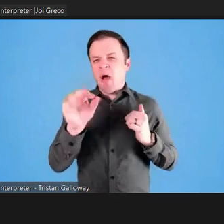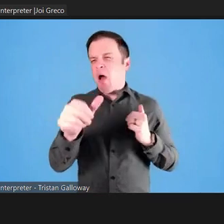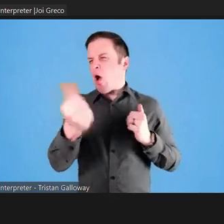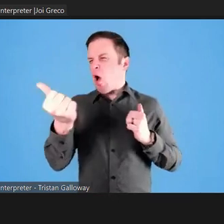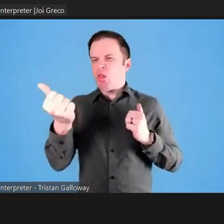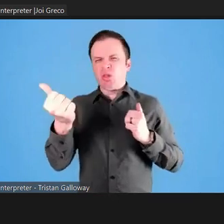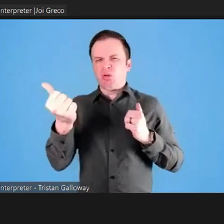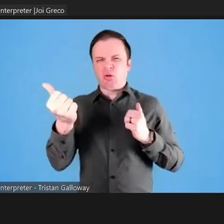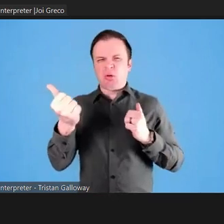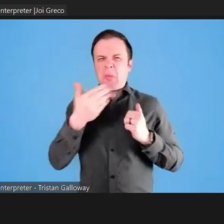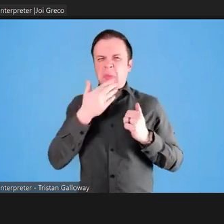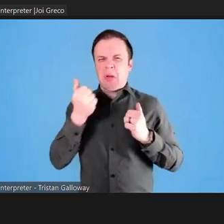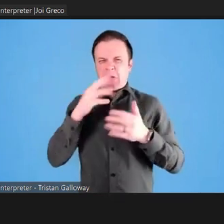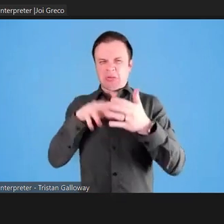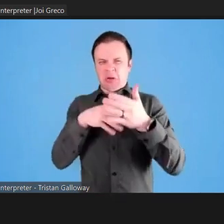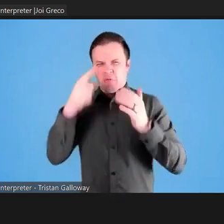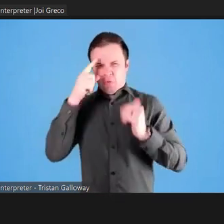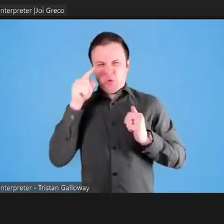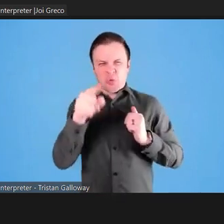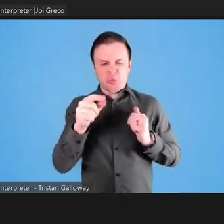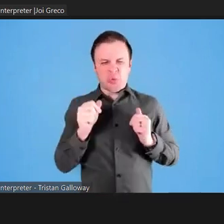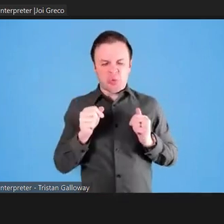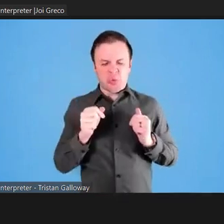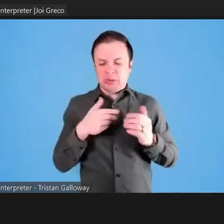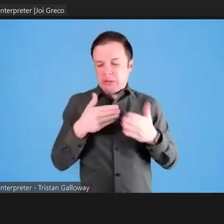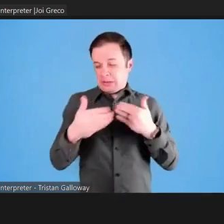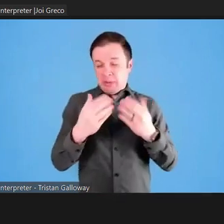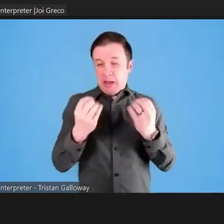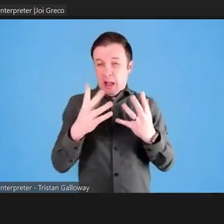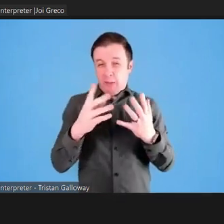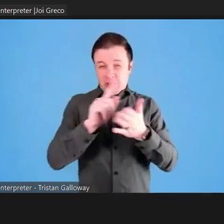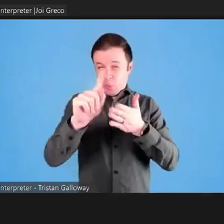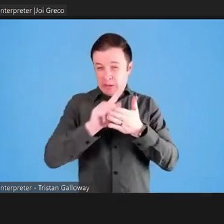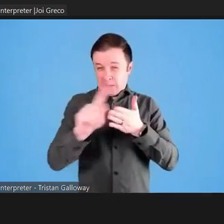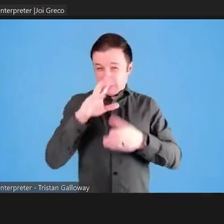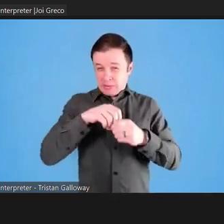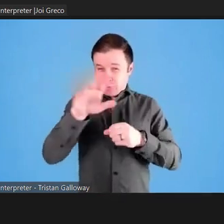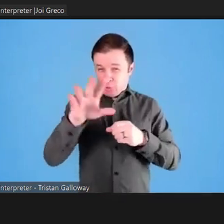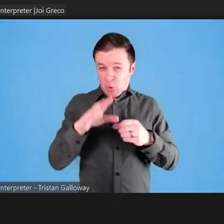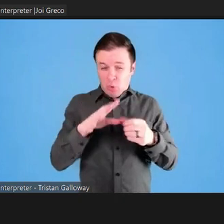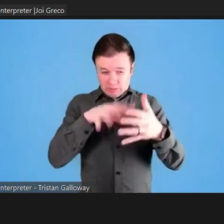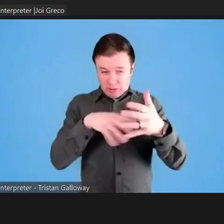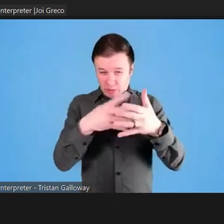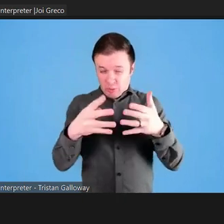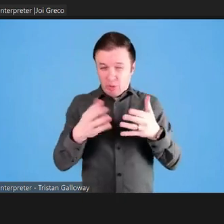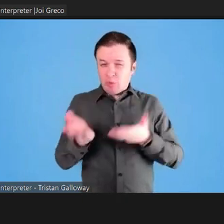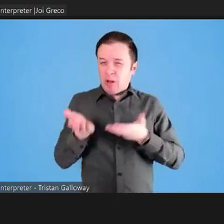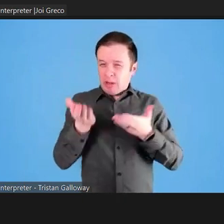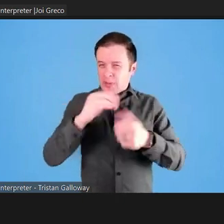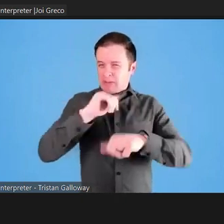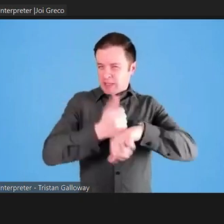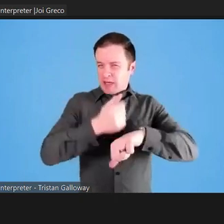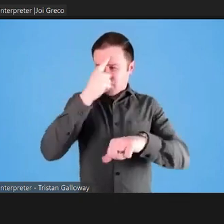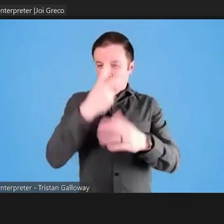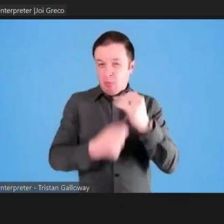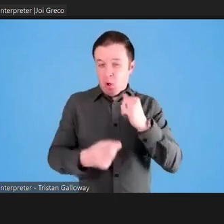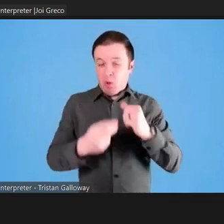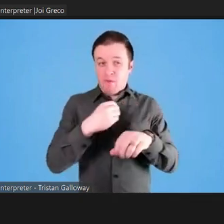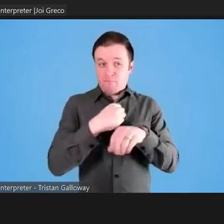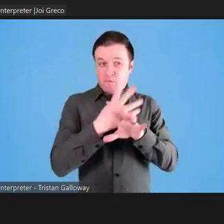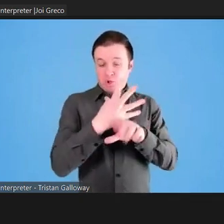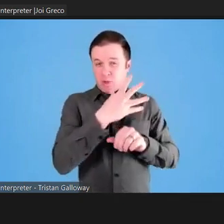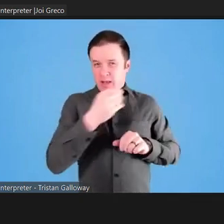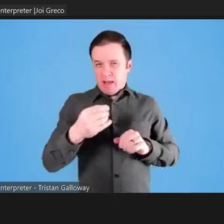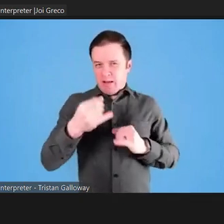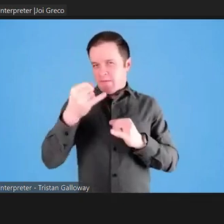you. Regardless of the number of weeks in your timeline, we recommend setting up the dates for both the virtual and final